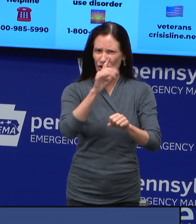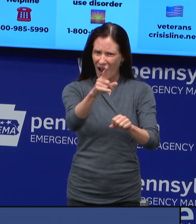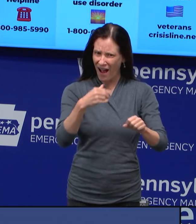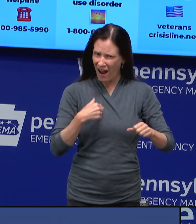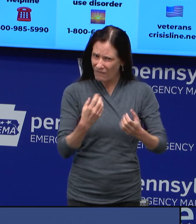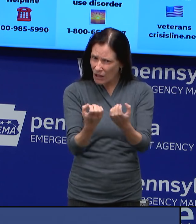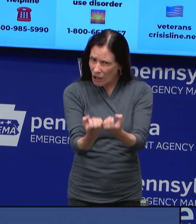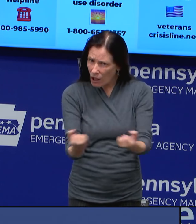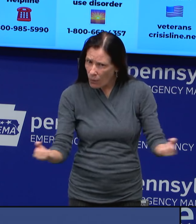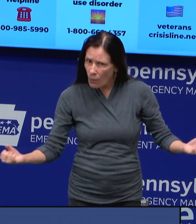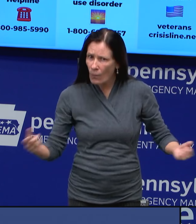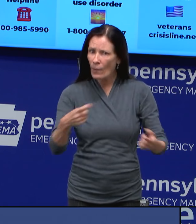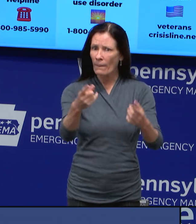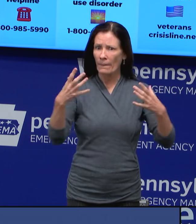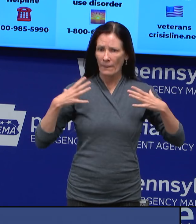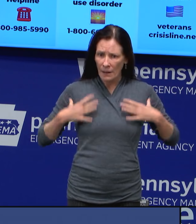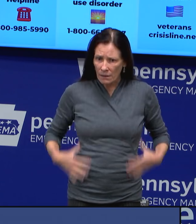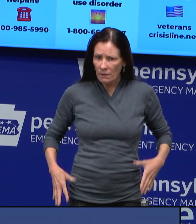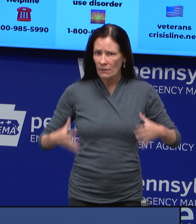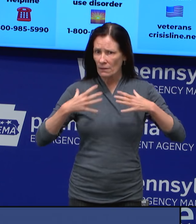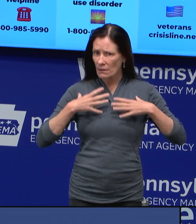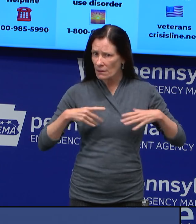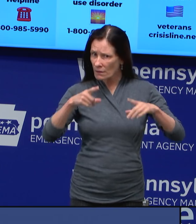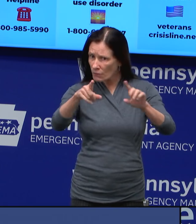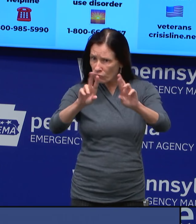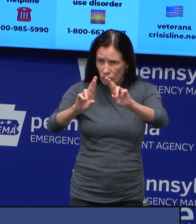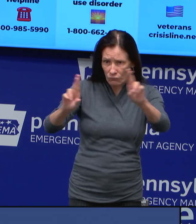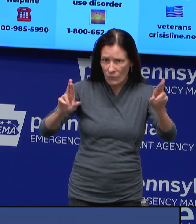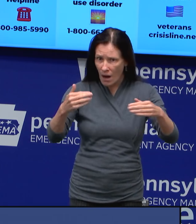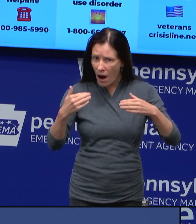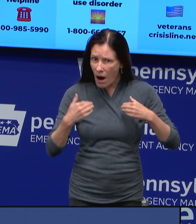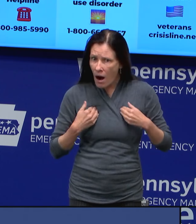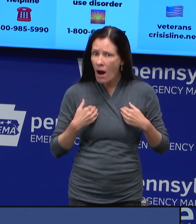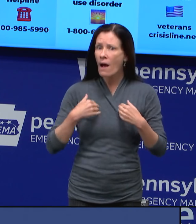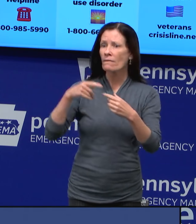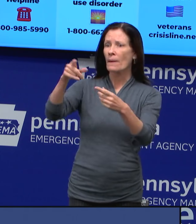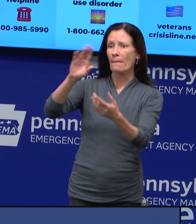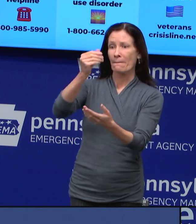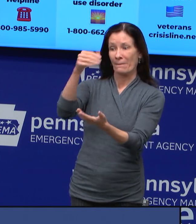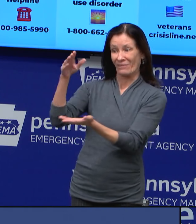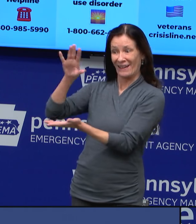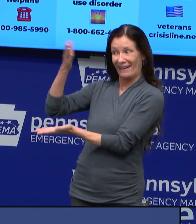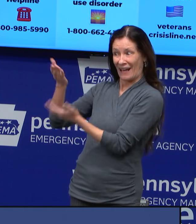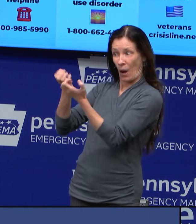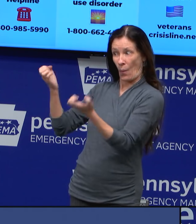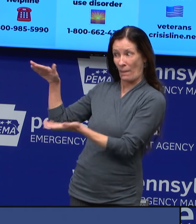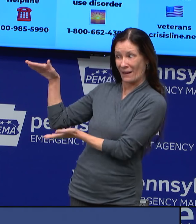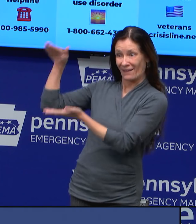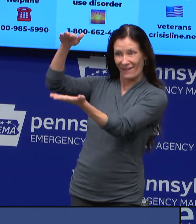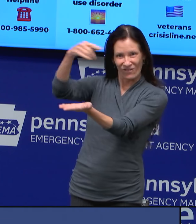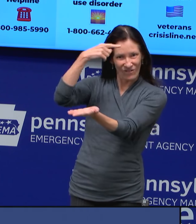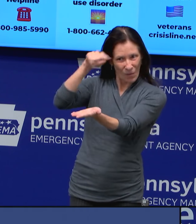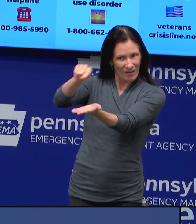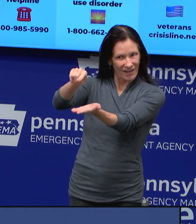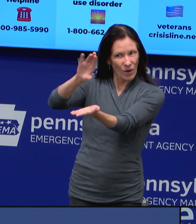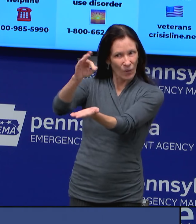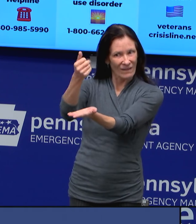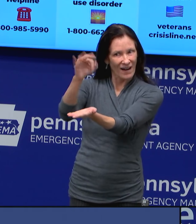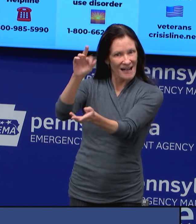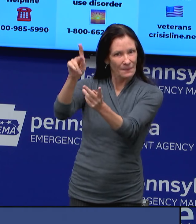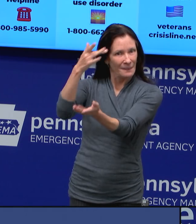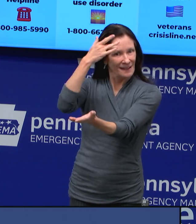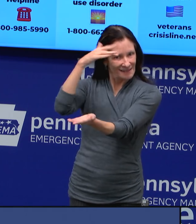be able to safely treat patients without resorting to crisis standards of care, where they would have